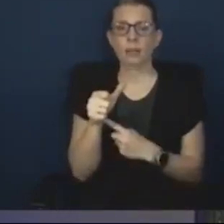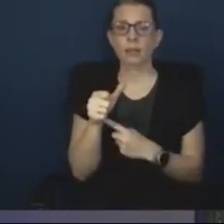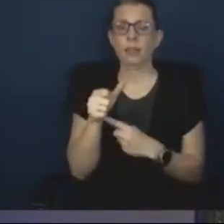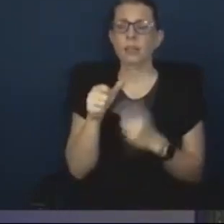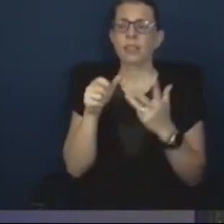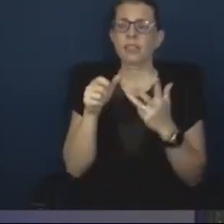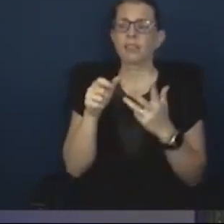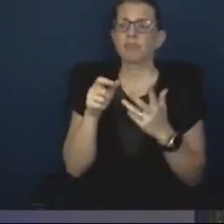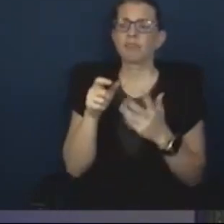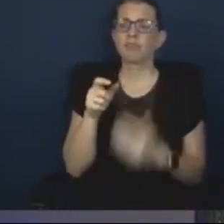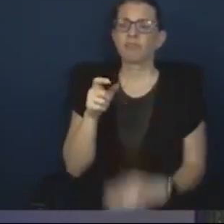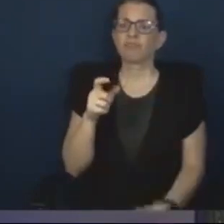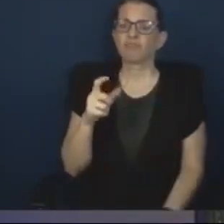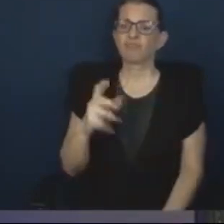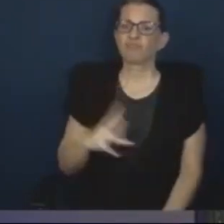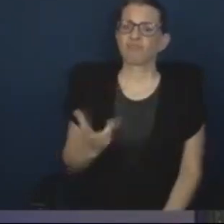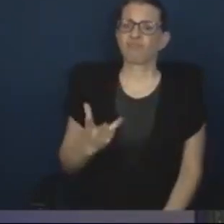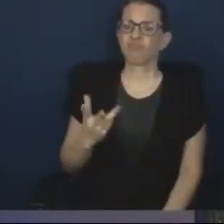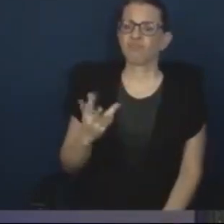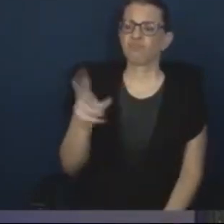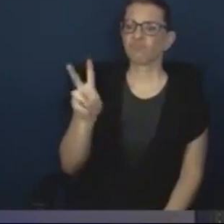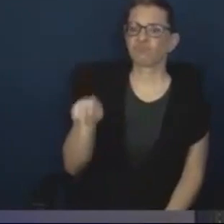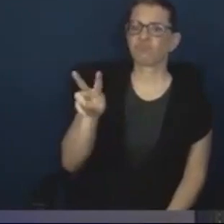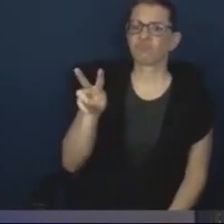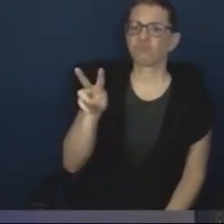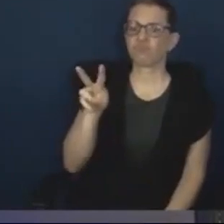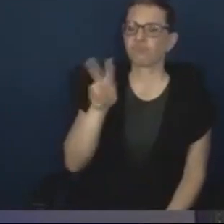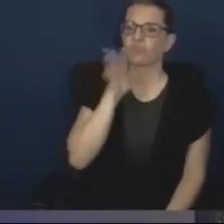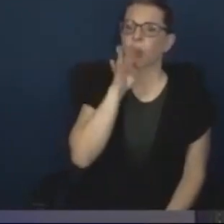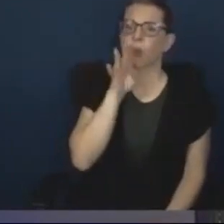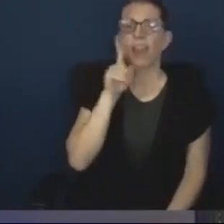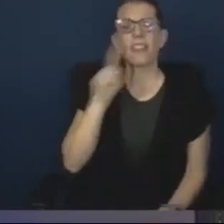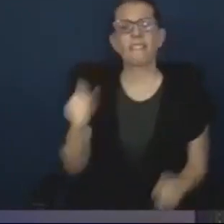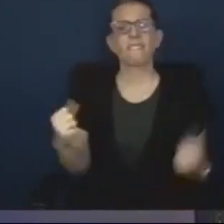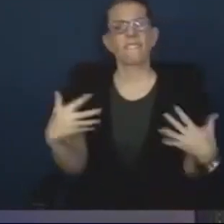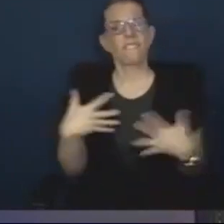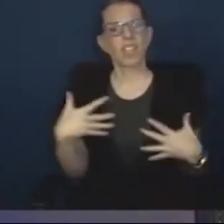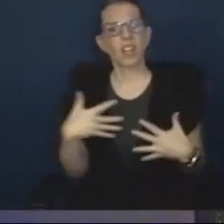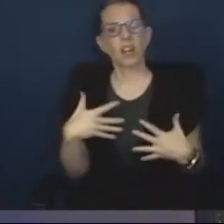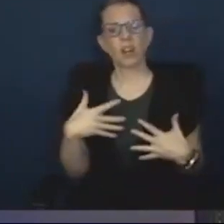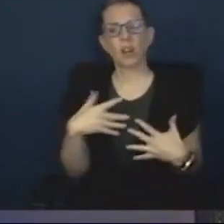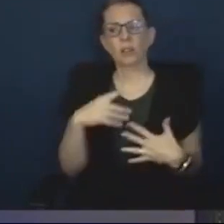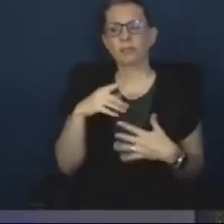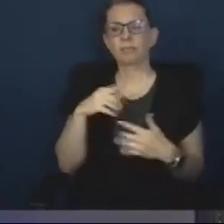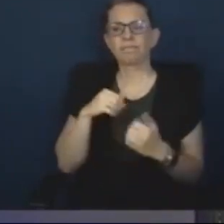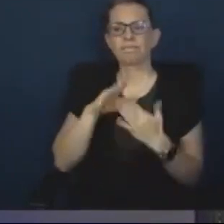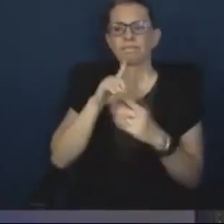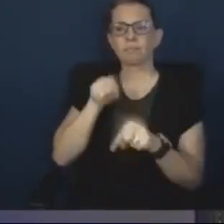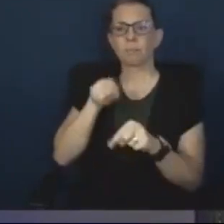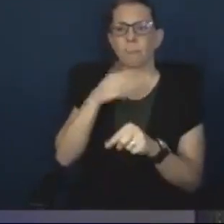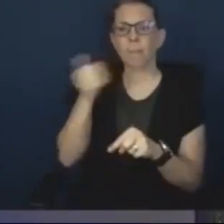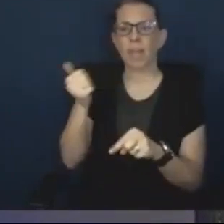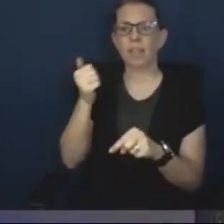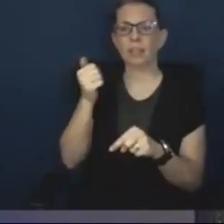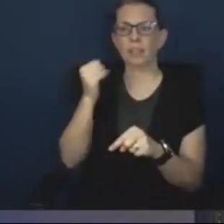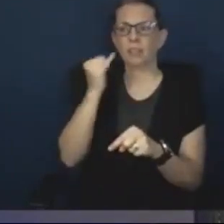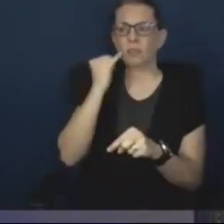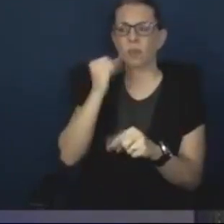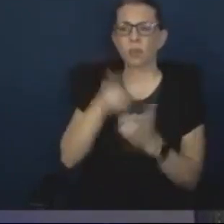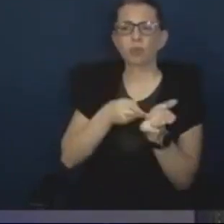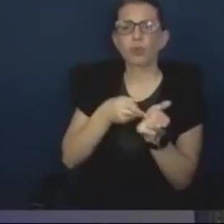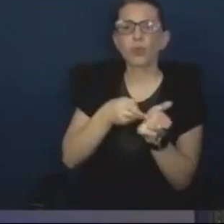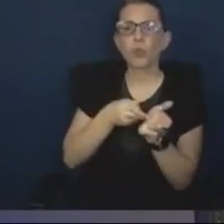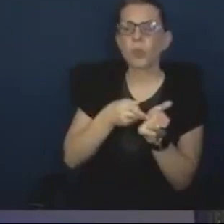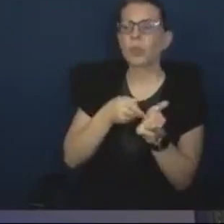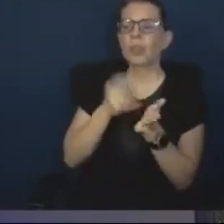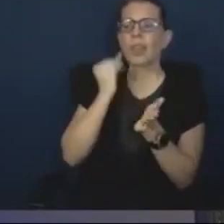I think fear responds best to people who want to put truth and then shine a light on it again and again and again in a kind way. And I think if you do it